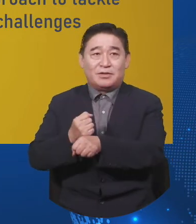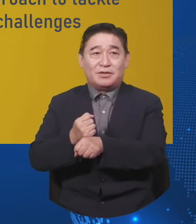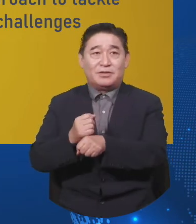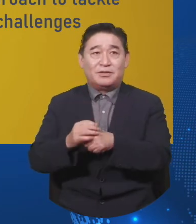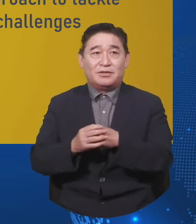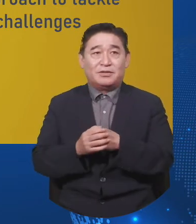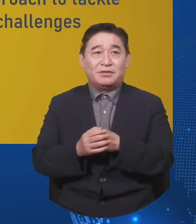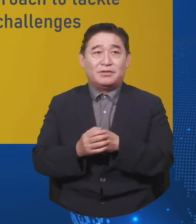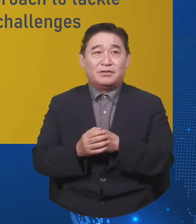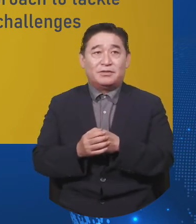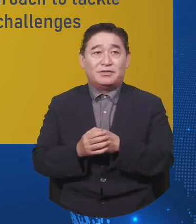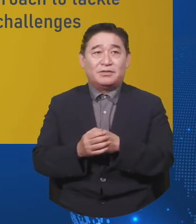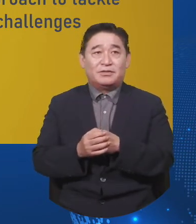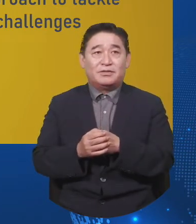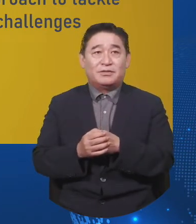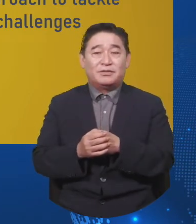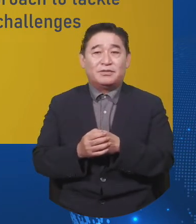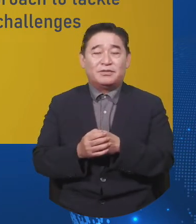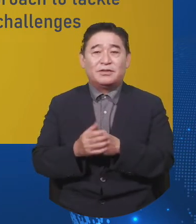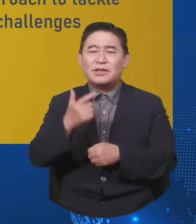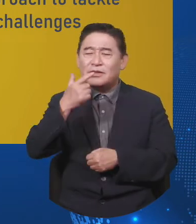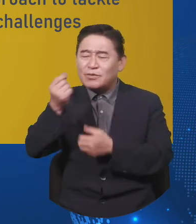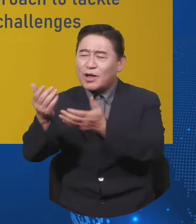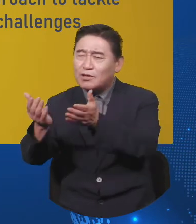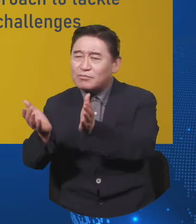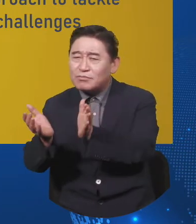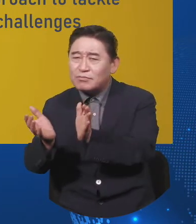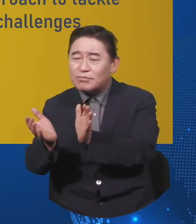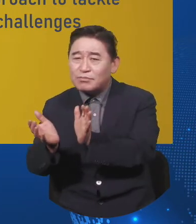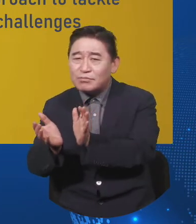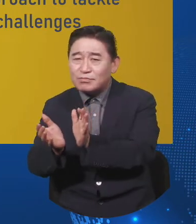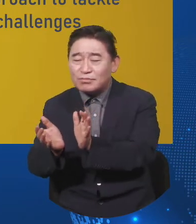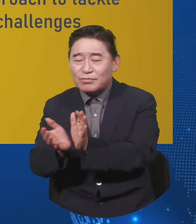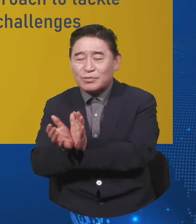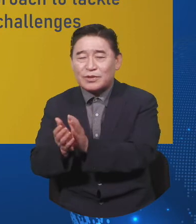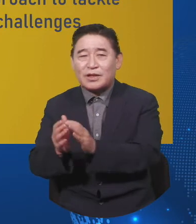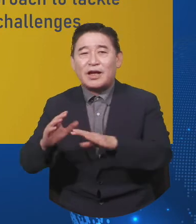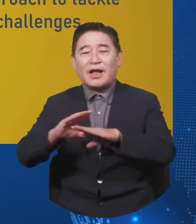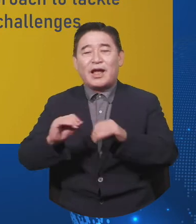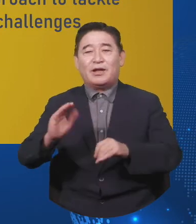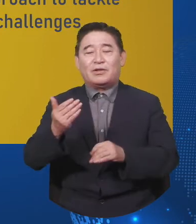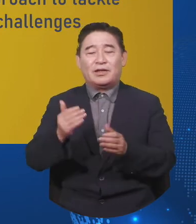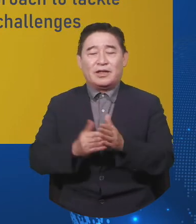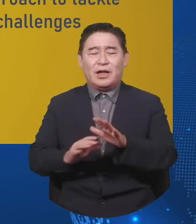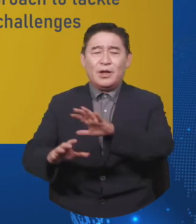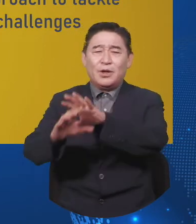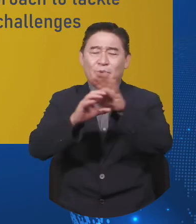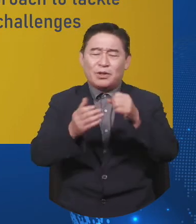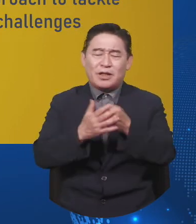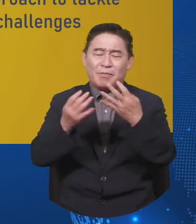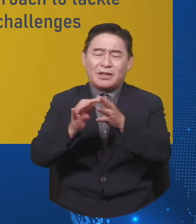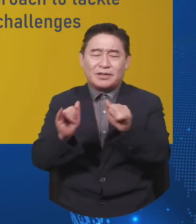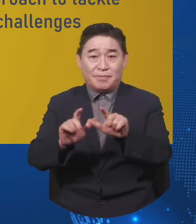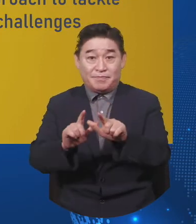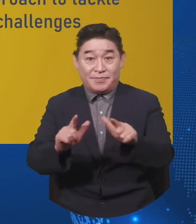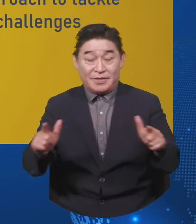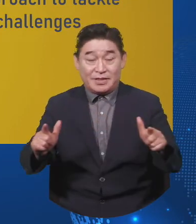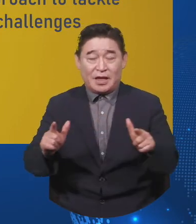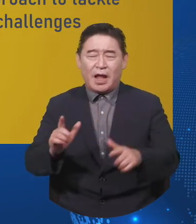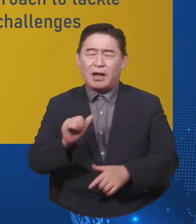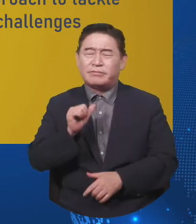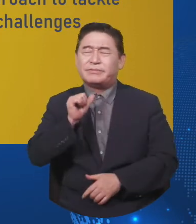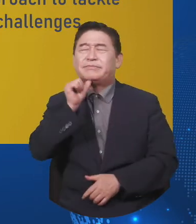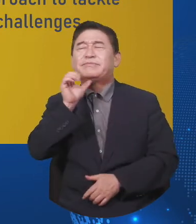millions of people have plunged into poverty during the pandemic, and at the same time donor